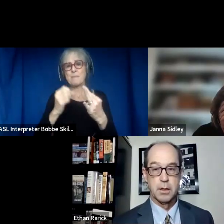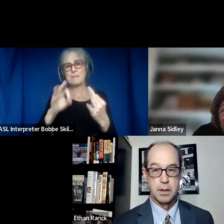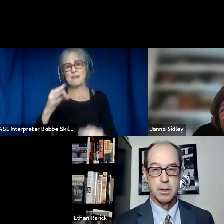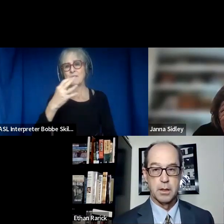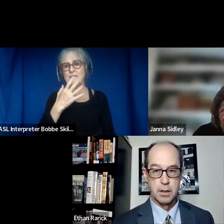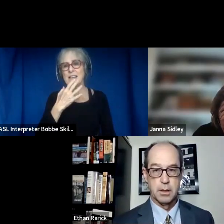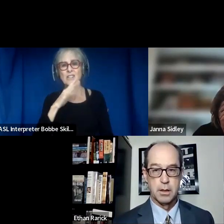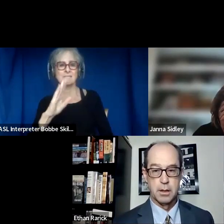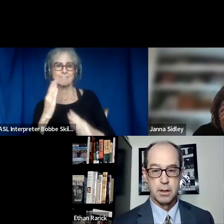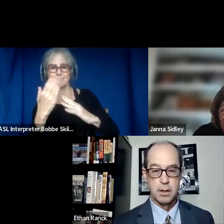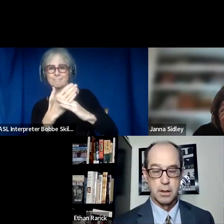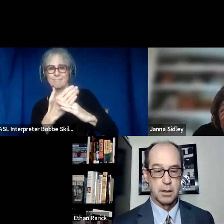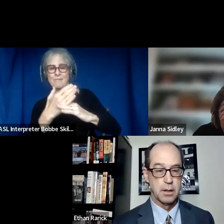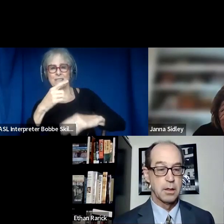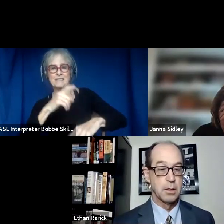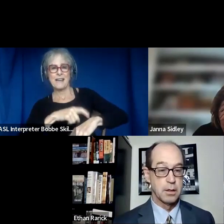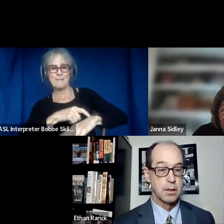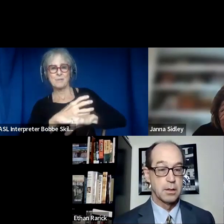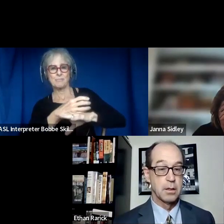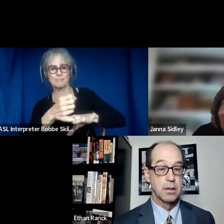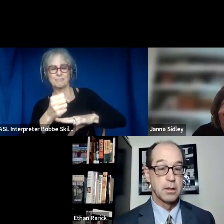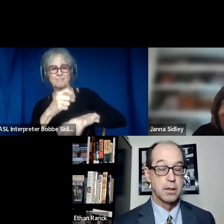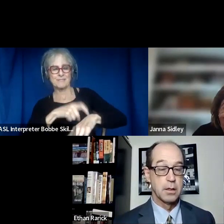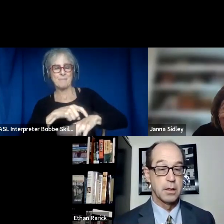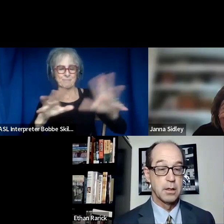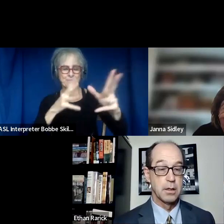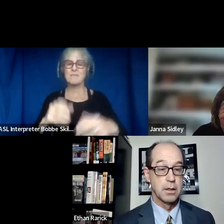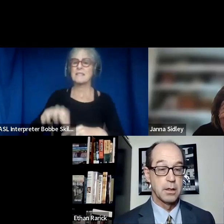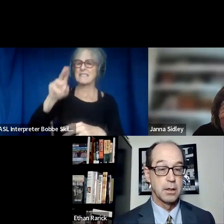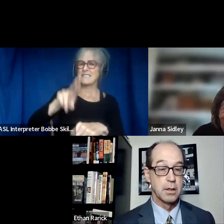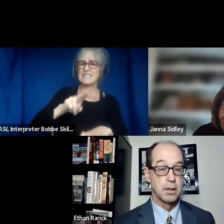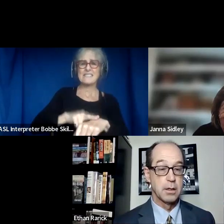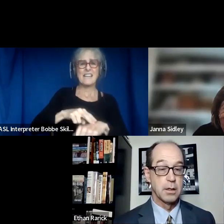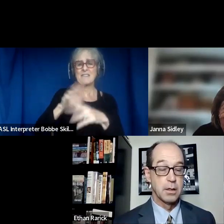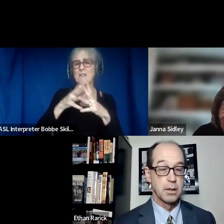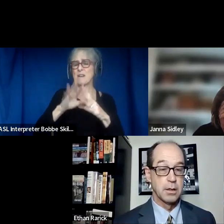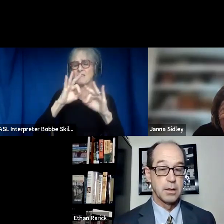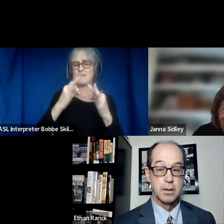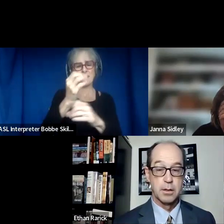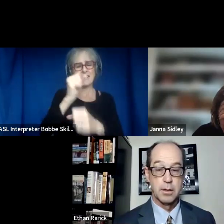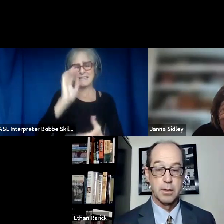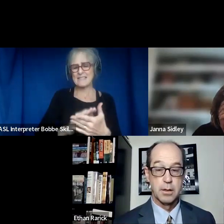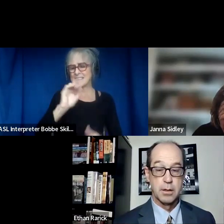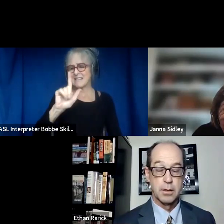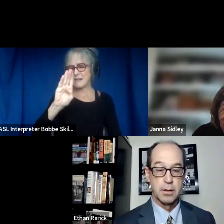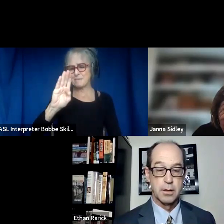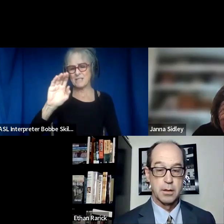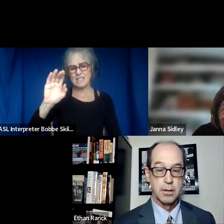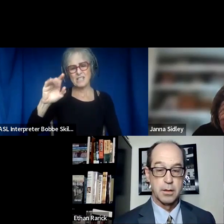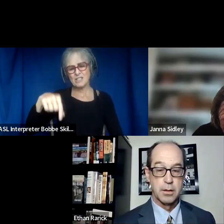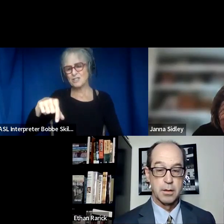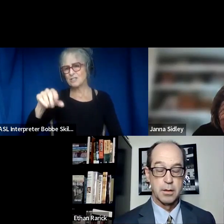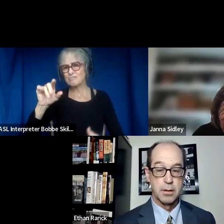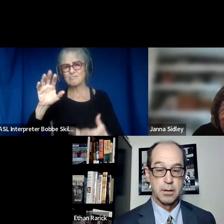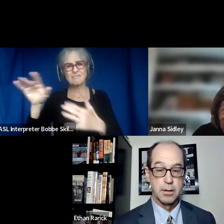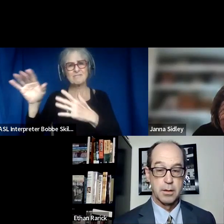please wrap up your comments. Native American families get even less than that. Our LGBTQIA families get even less than that. And they're